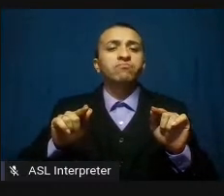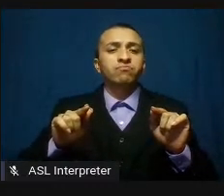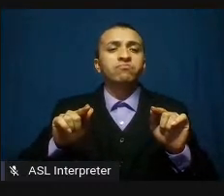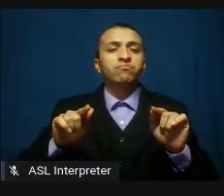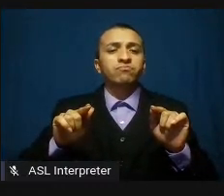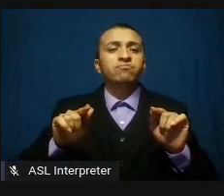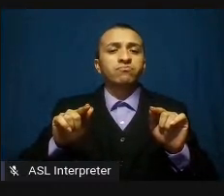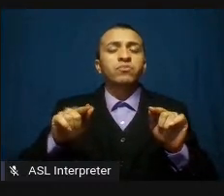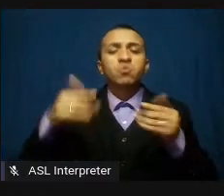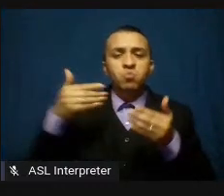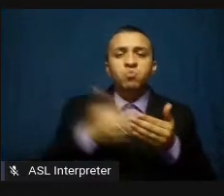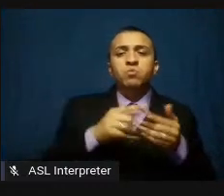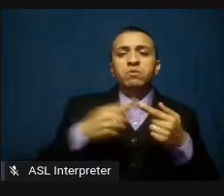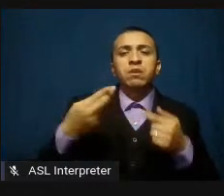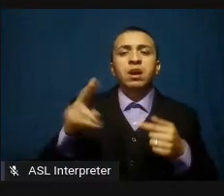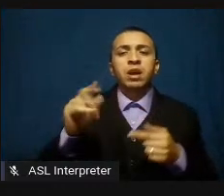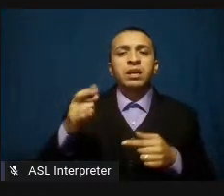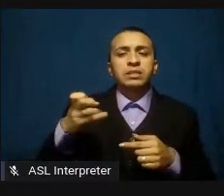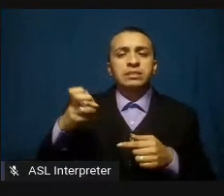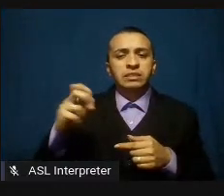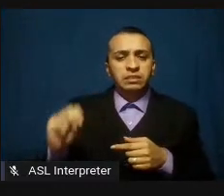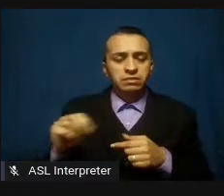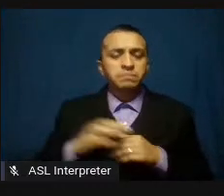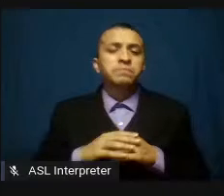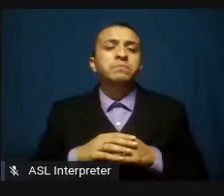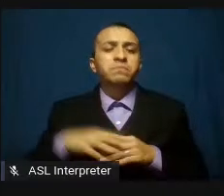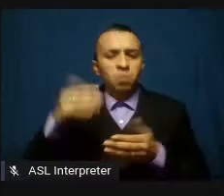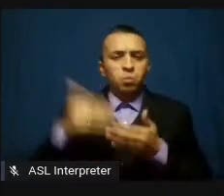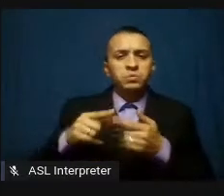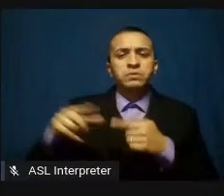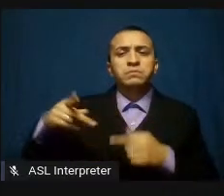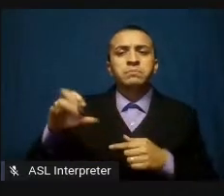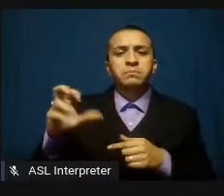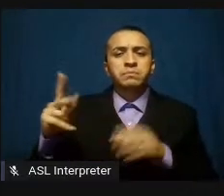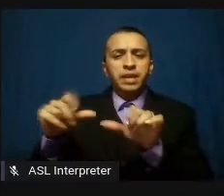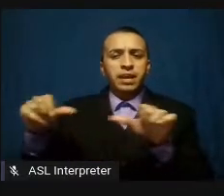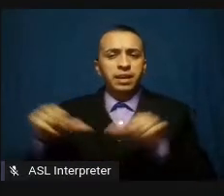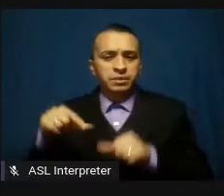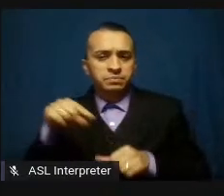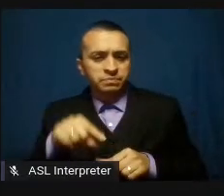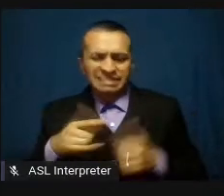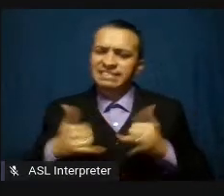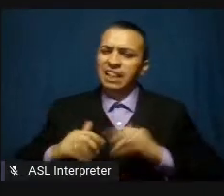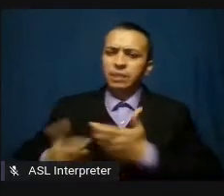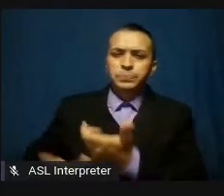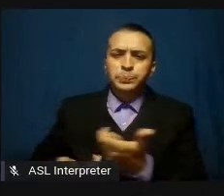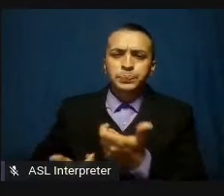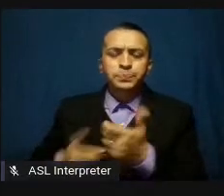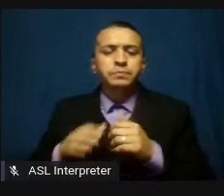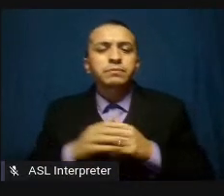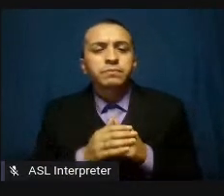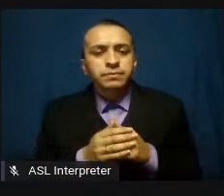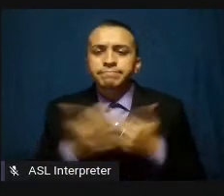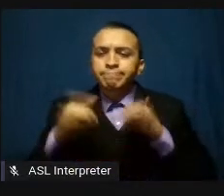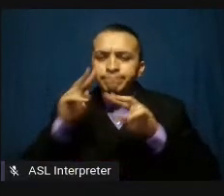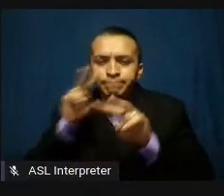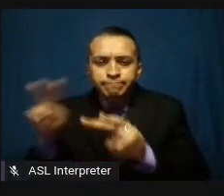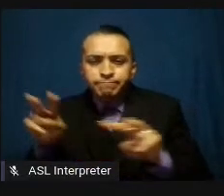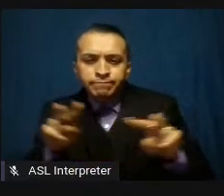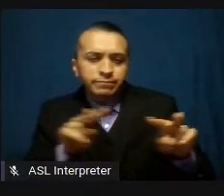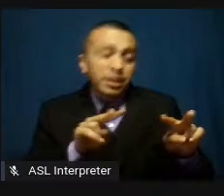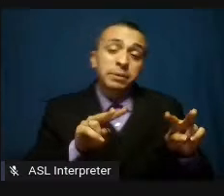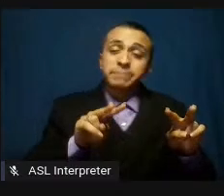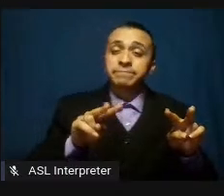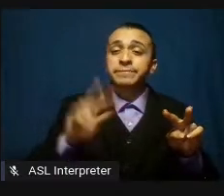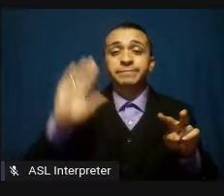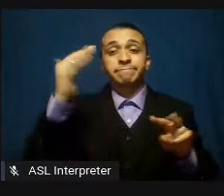down to Huntington in the China Peak area. Just suppression repair in there. Still patrolling, but lines are looking very good all through